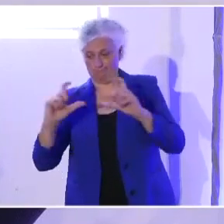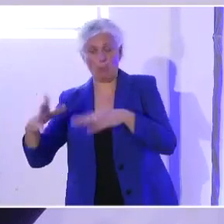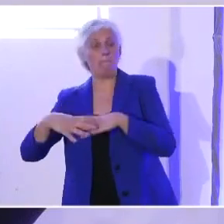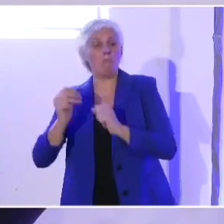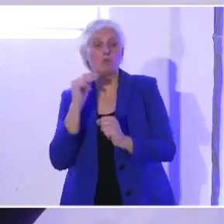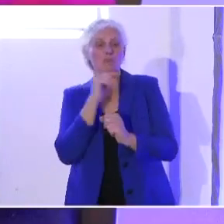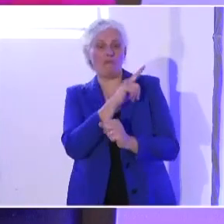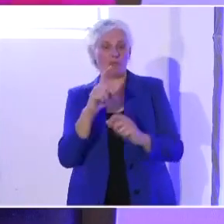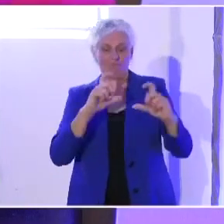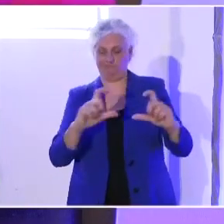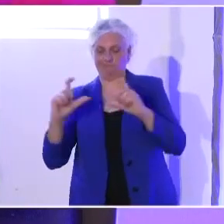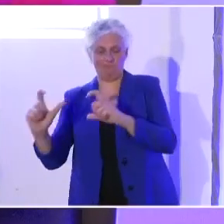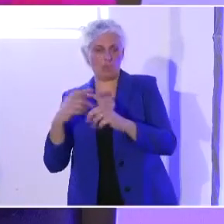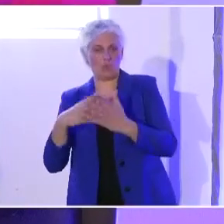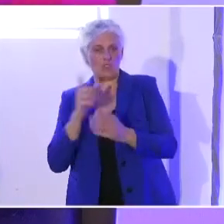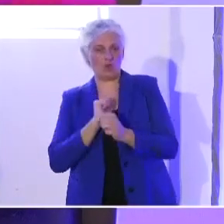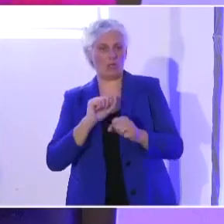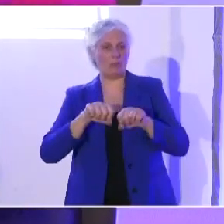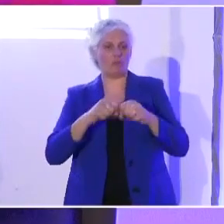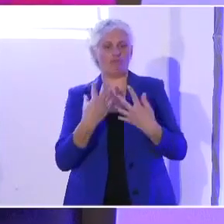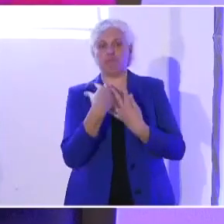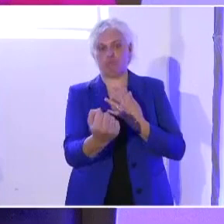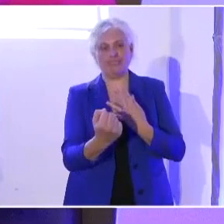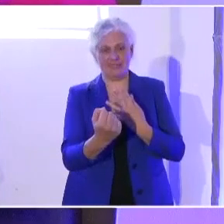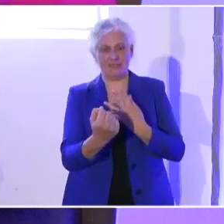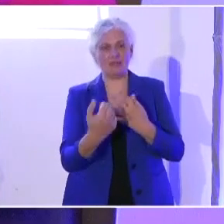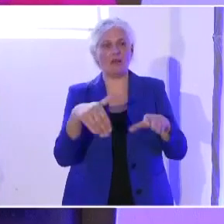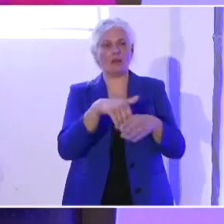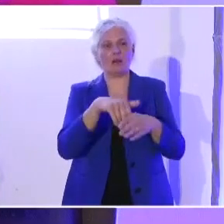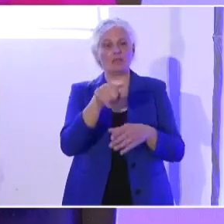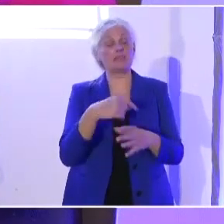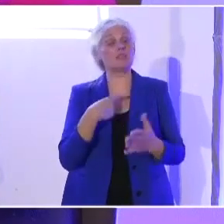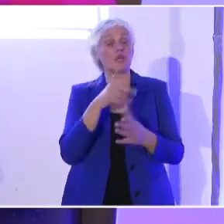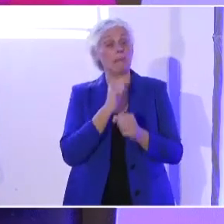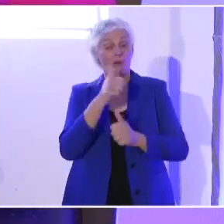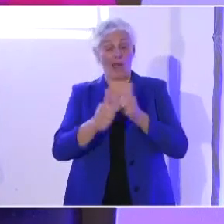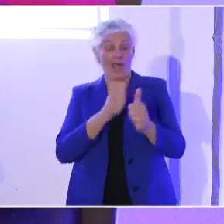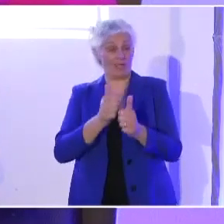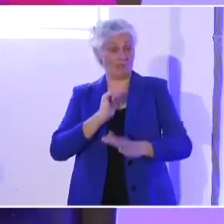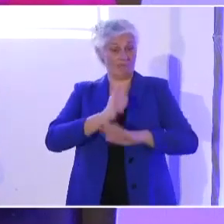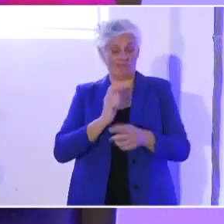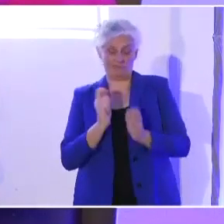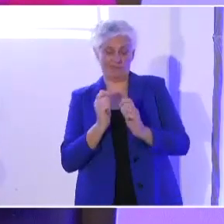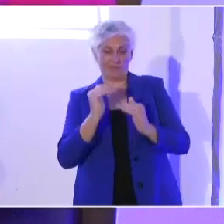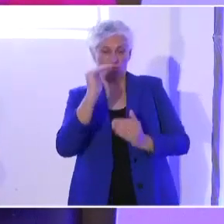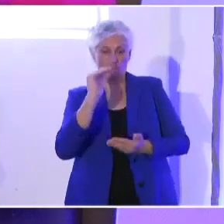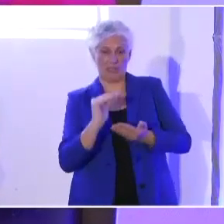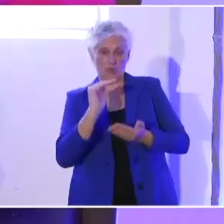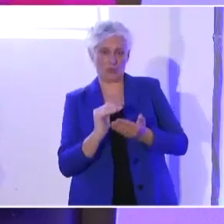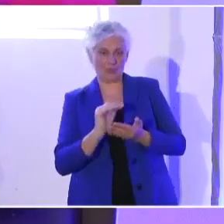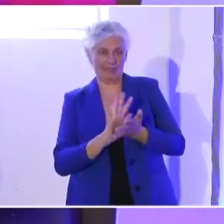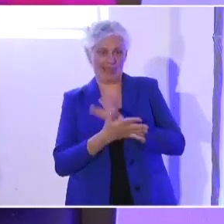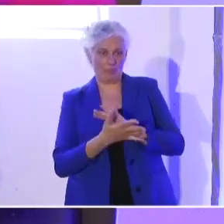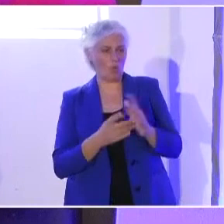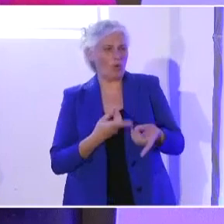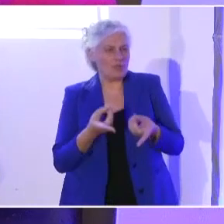important for you in a breach mitigation context. And the first one there is all about actions you've taken to mitigate damage. What have you done to,